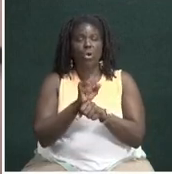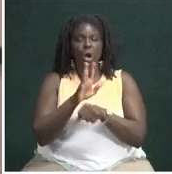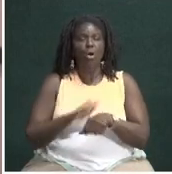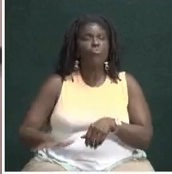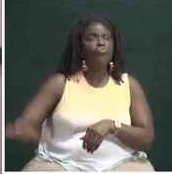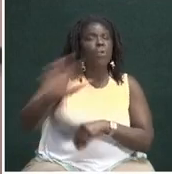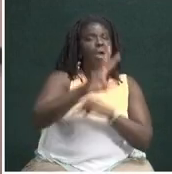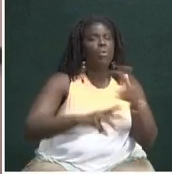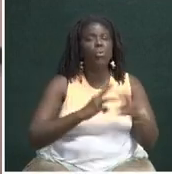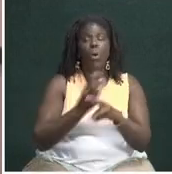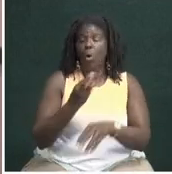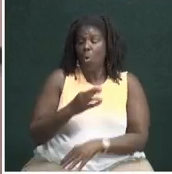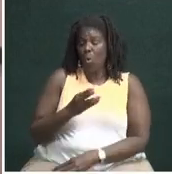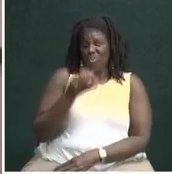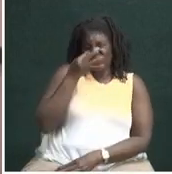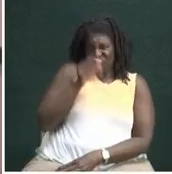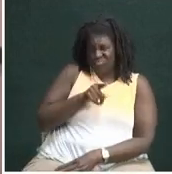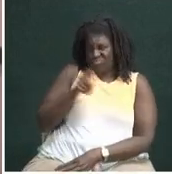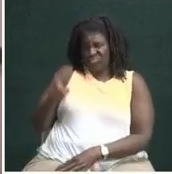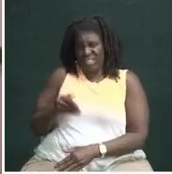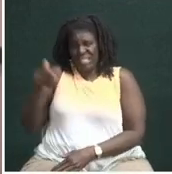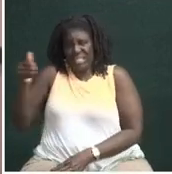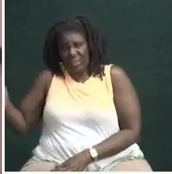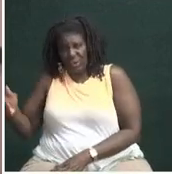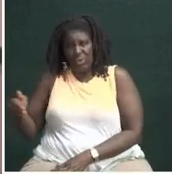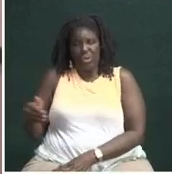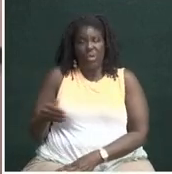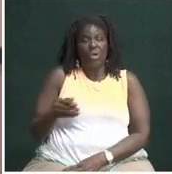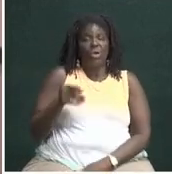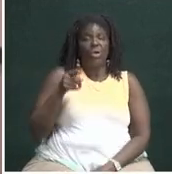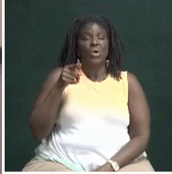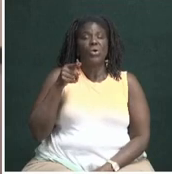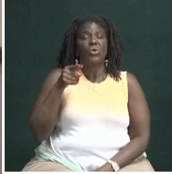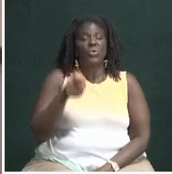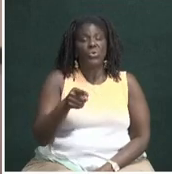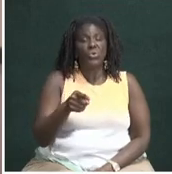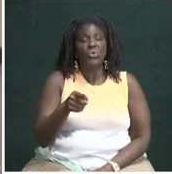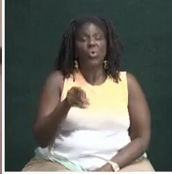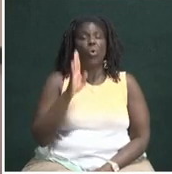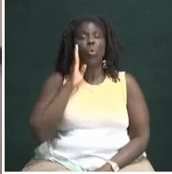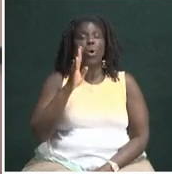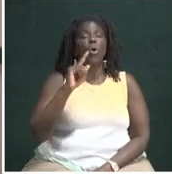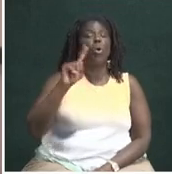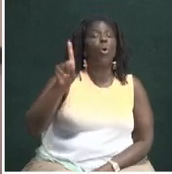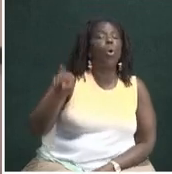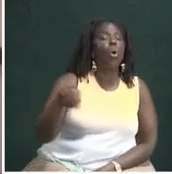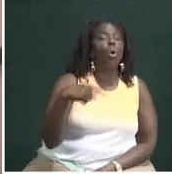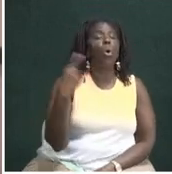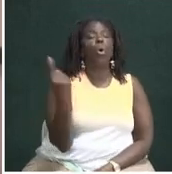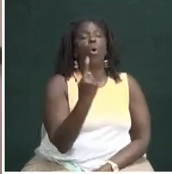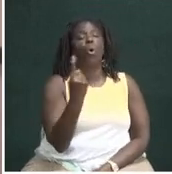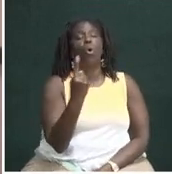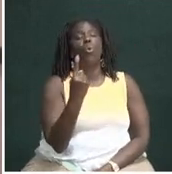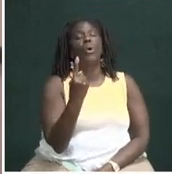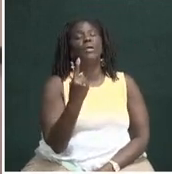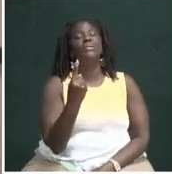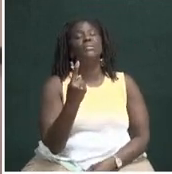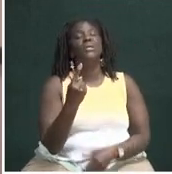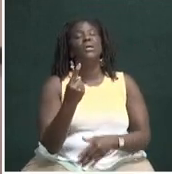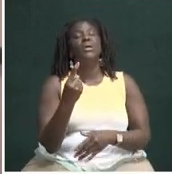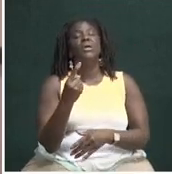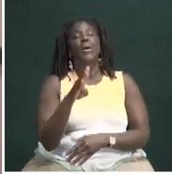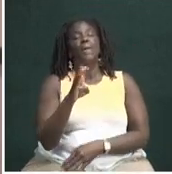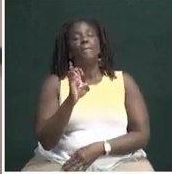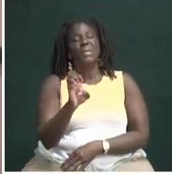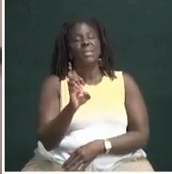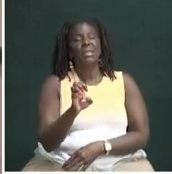the block, one point of the campus will never change. From today forward,